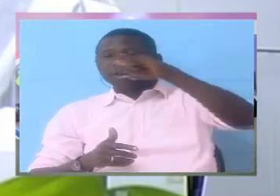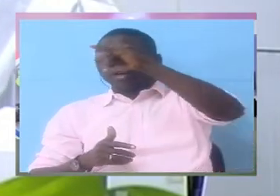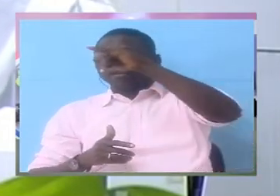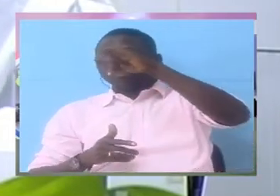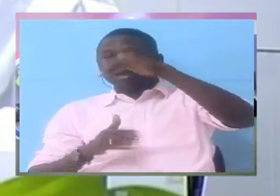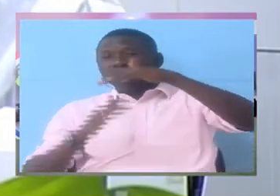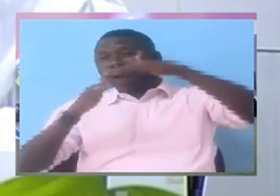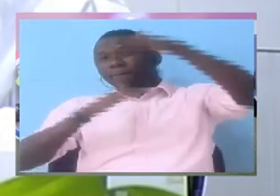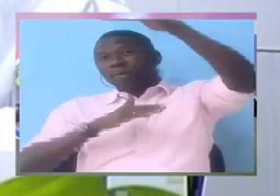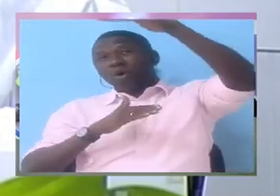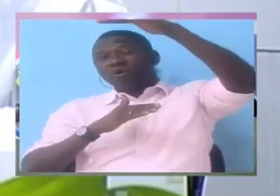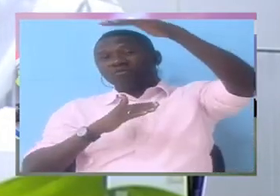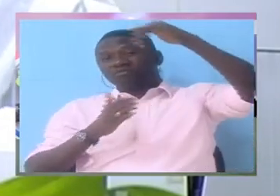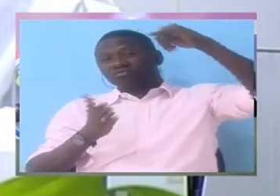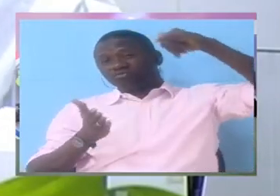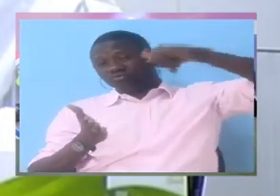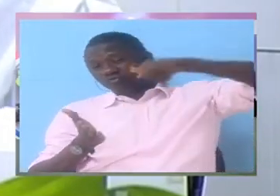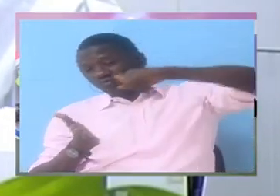Above the runway.